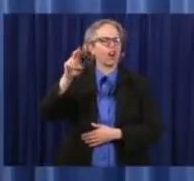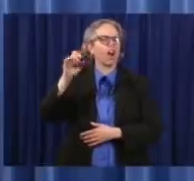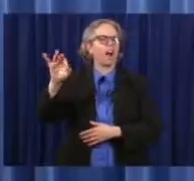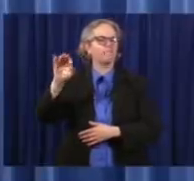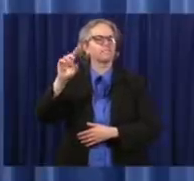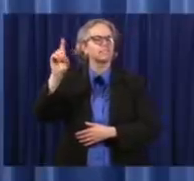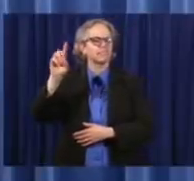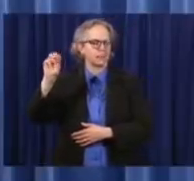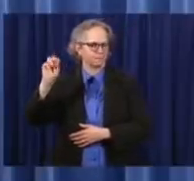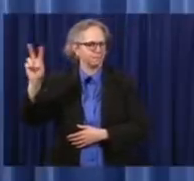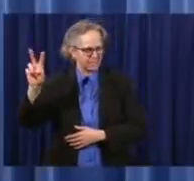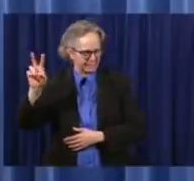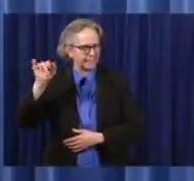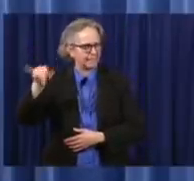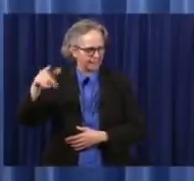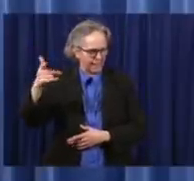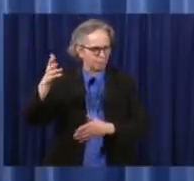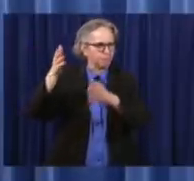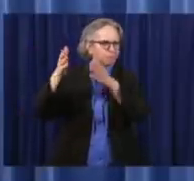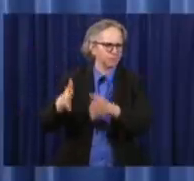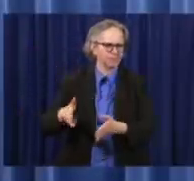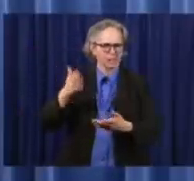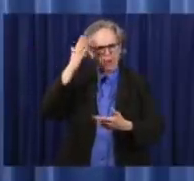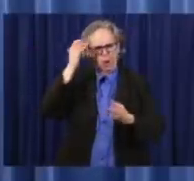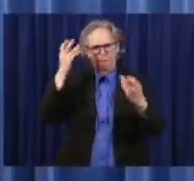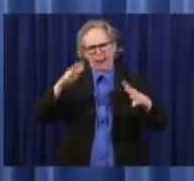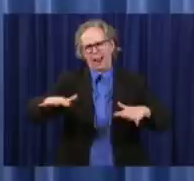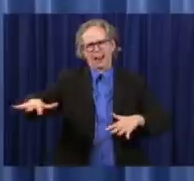are Xavier grads as well.